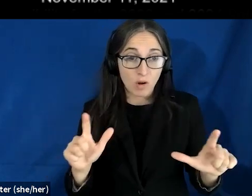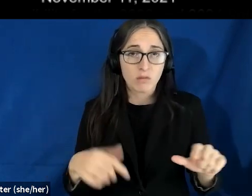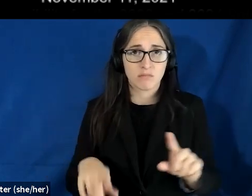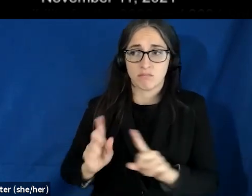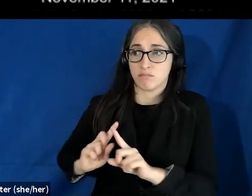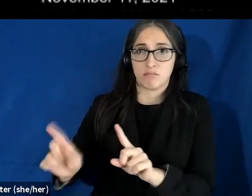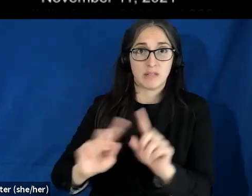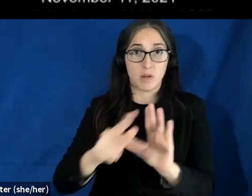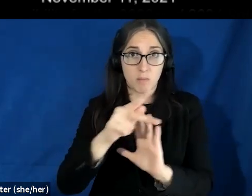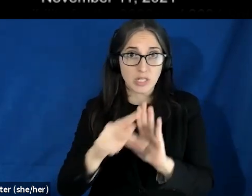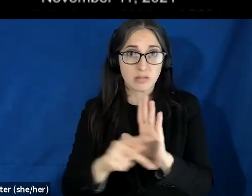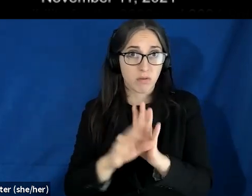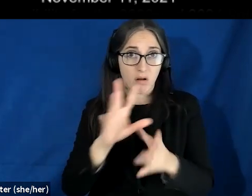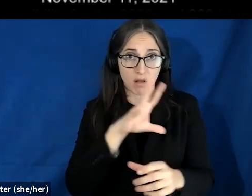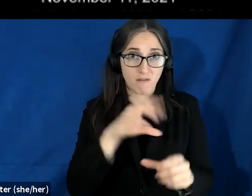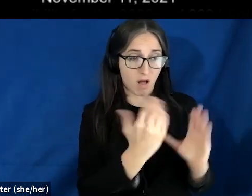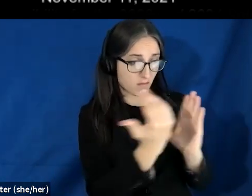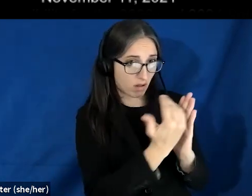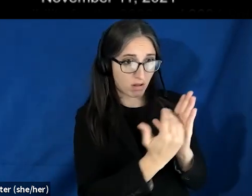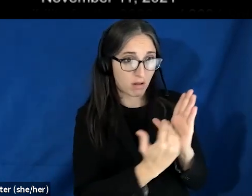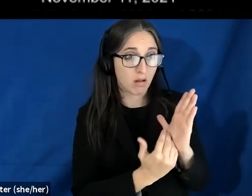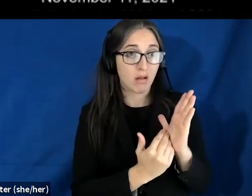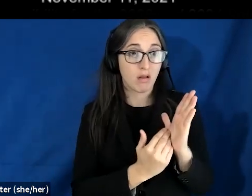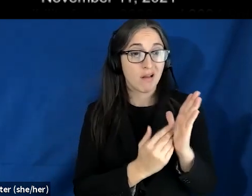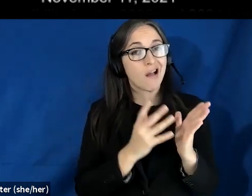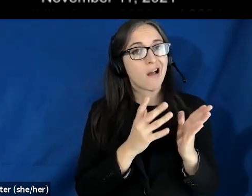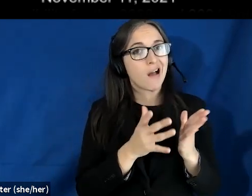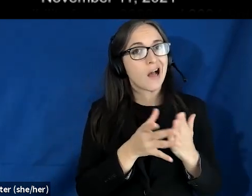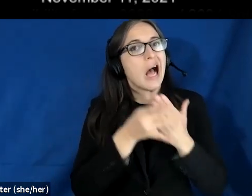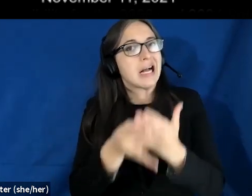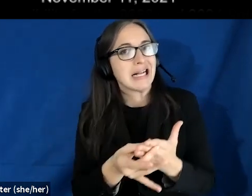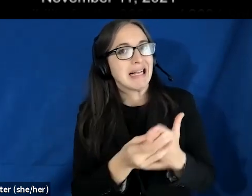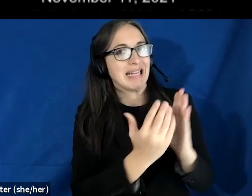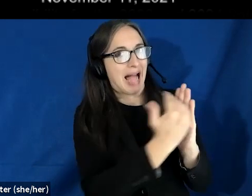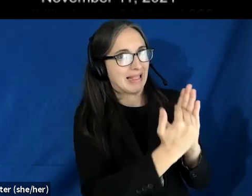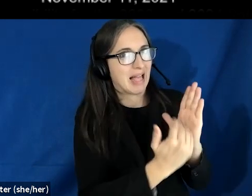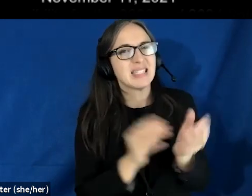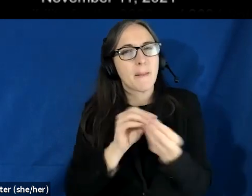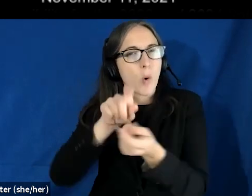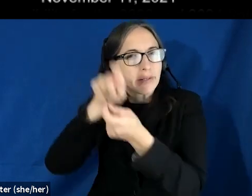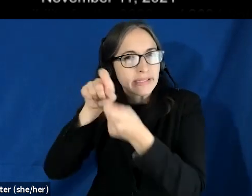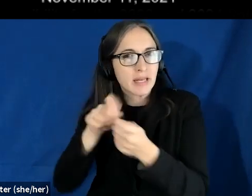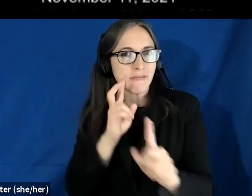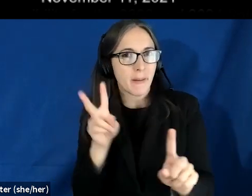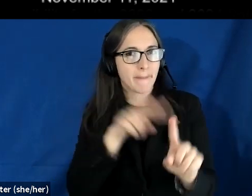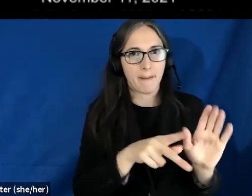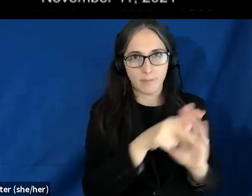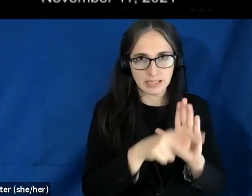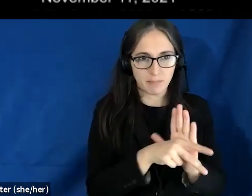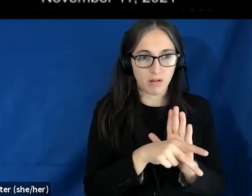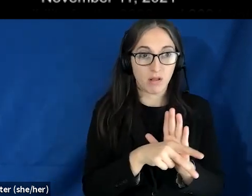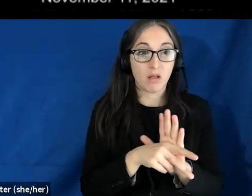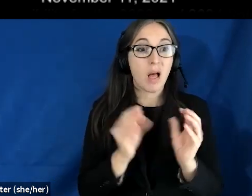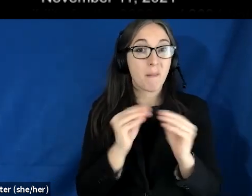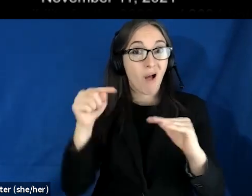that application, guidelines, which are just more detail as far as applying those principles, and then one step further,